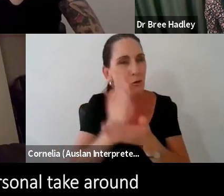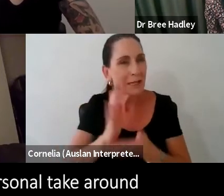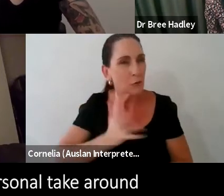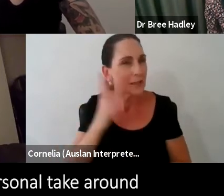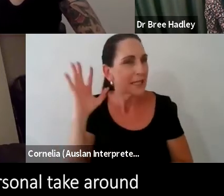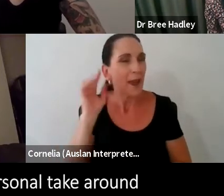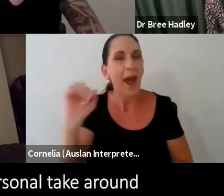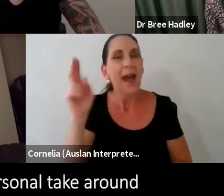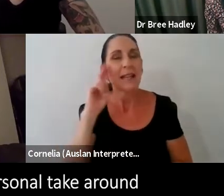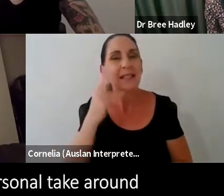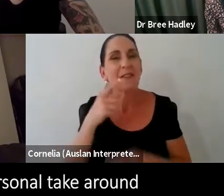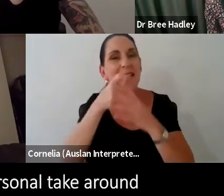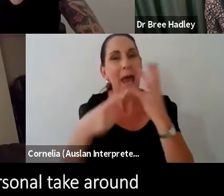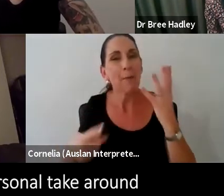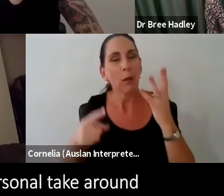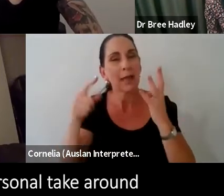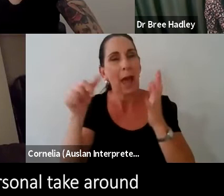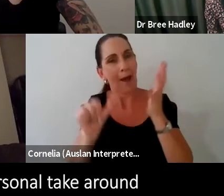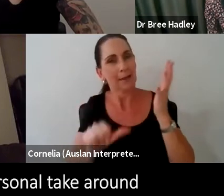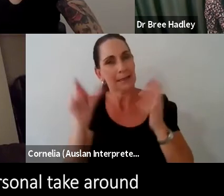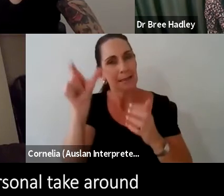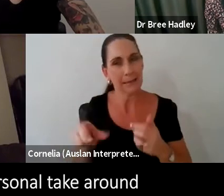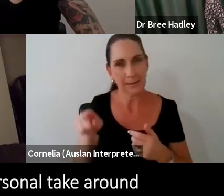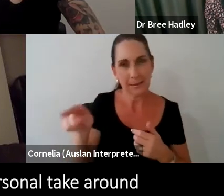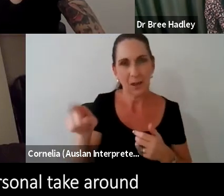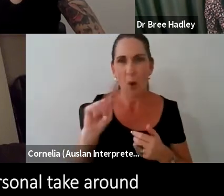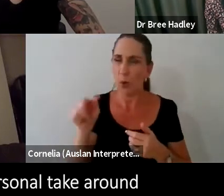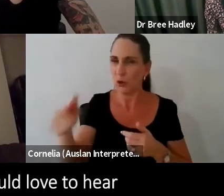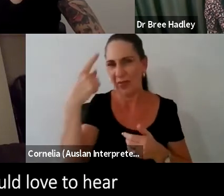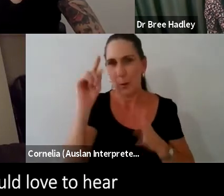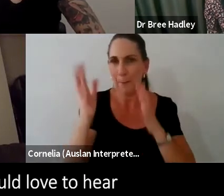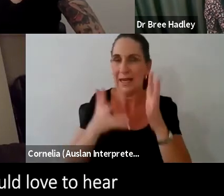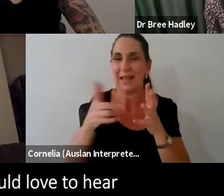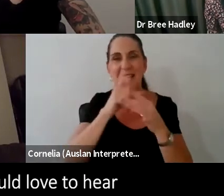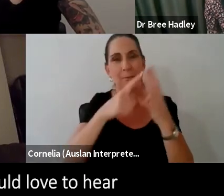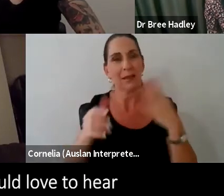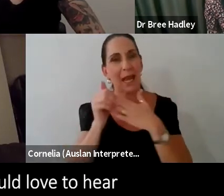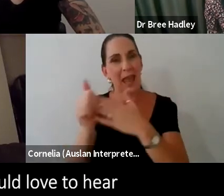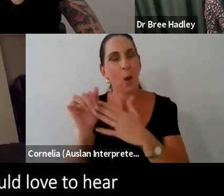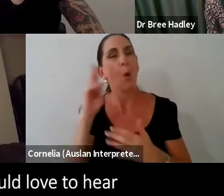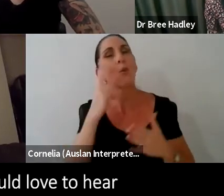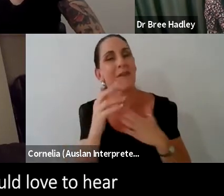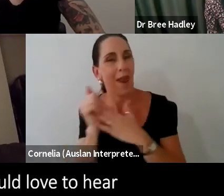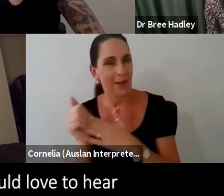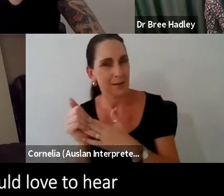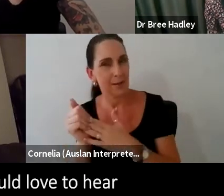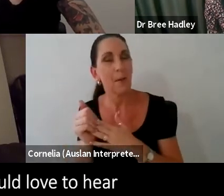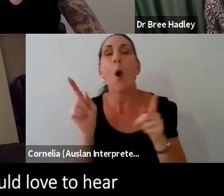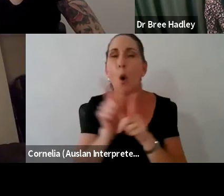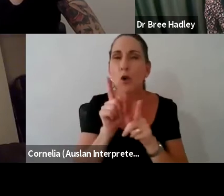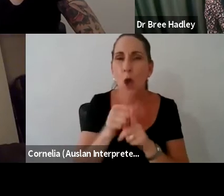on your personal take around what disability-led or deaf-led means. But I'd love to hear from some non-disabled and